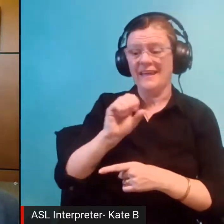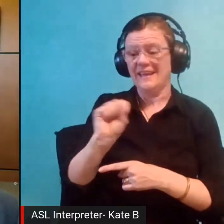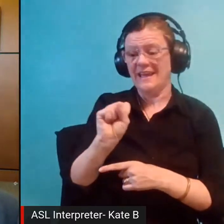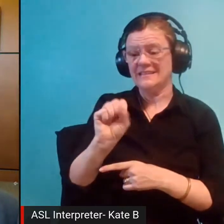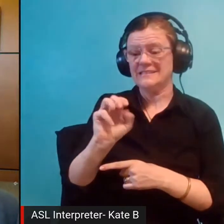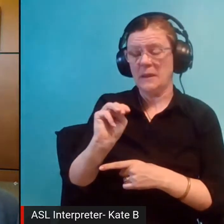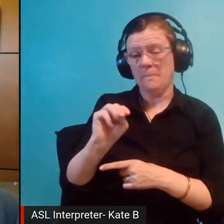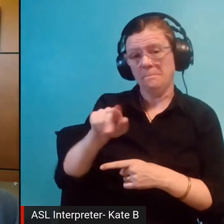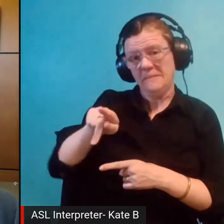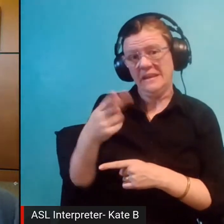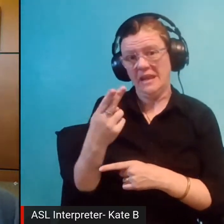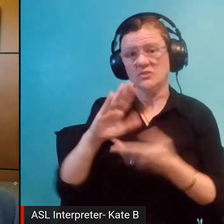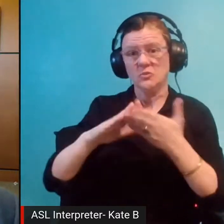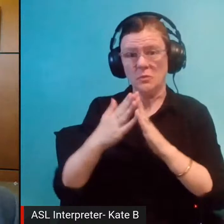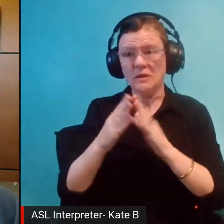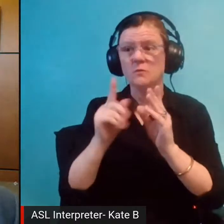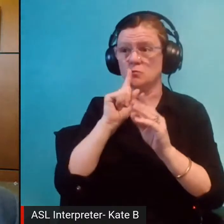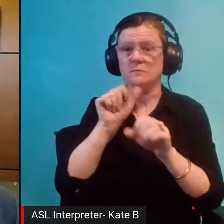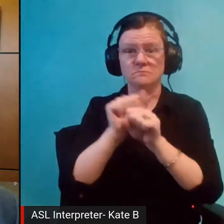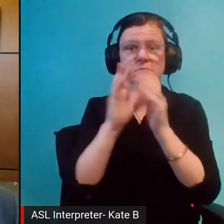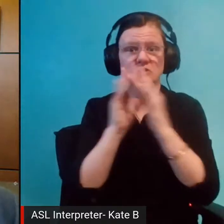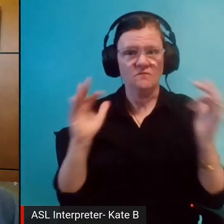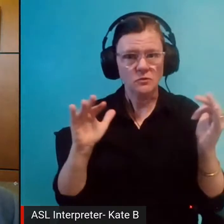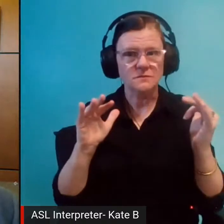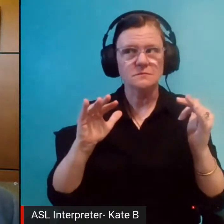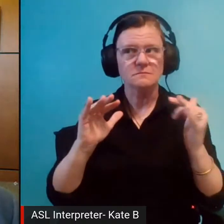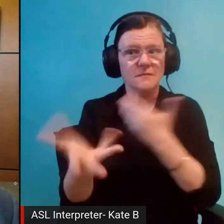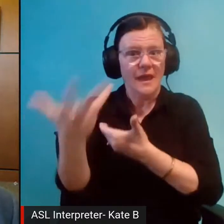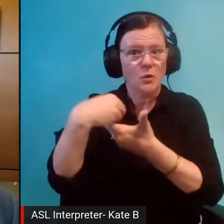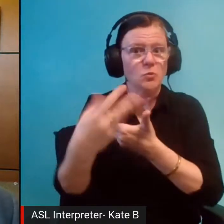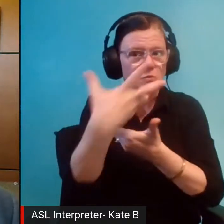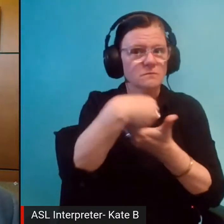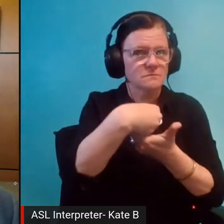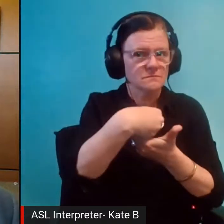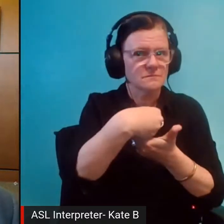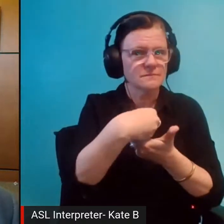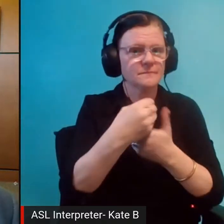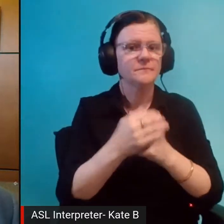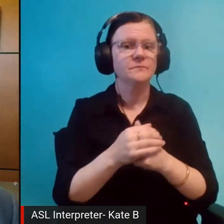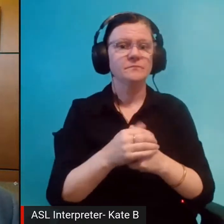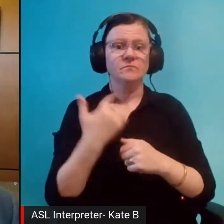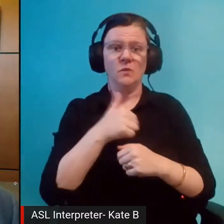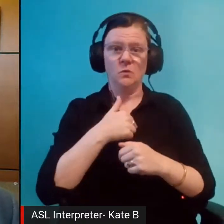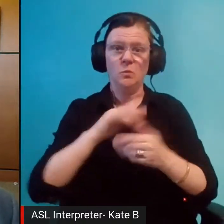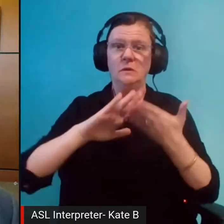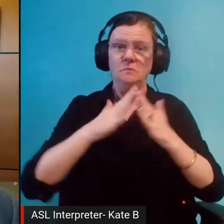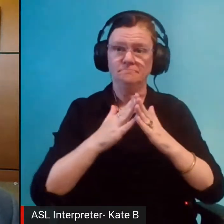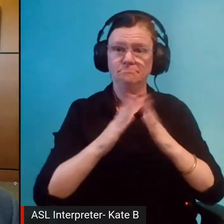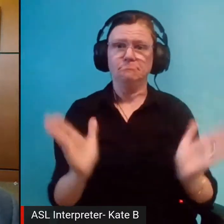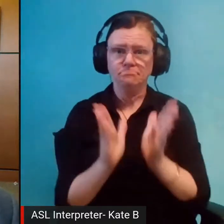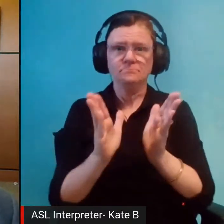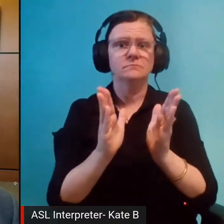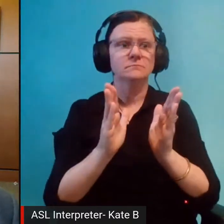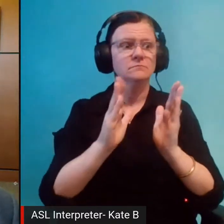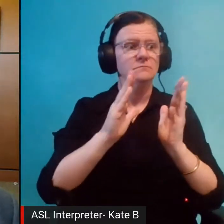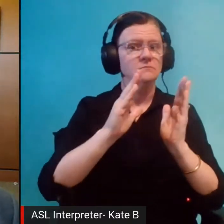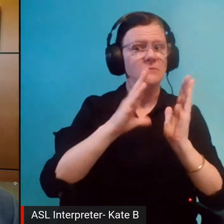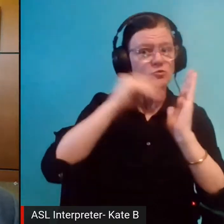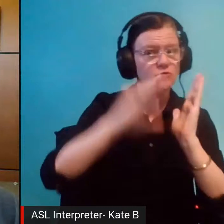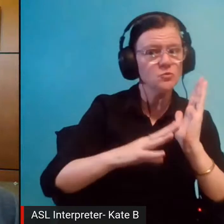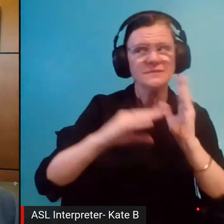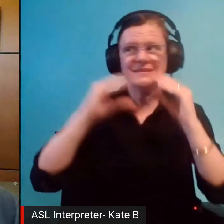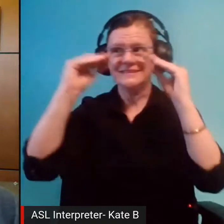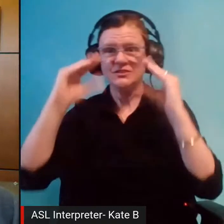diverse and inclusive. We must actively strive to create a community of learners and teachers that